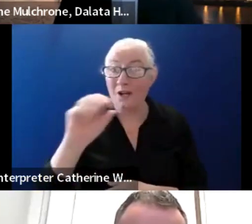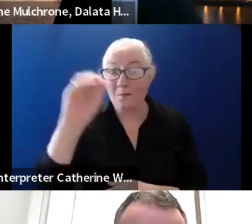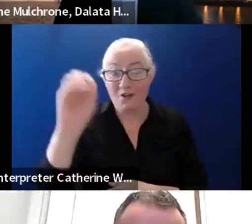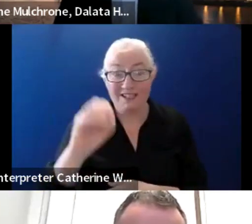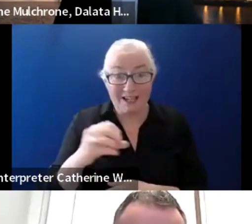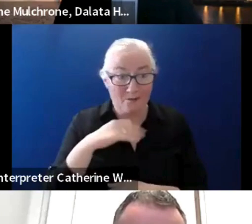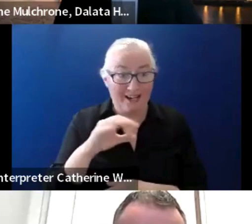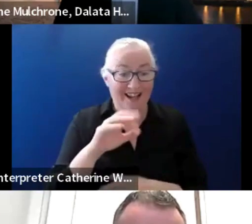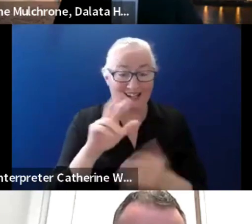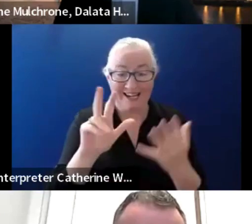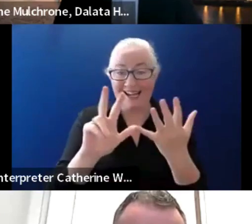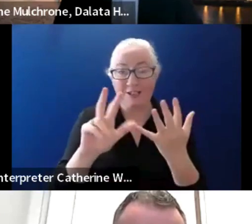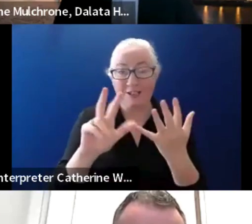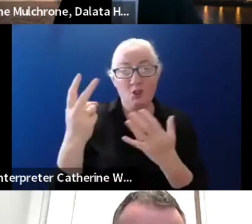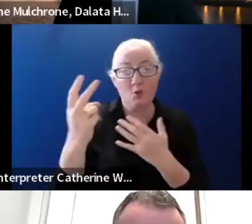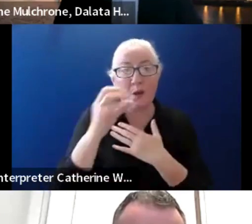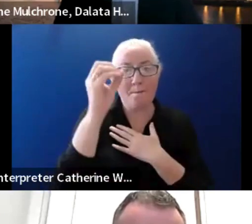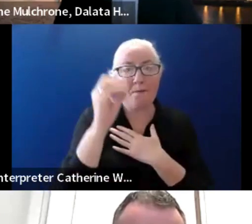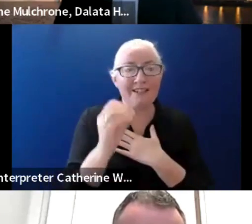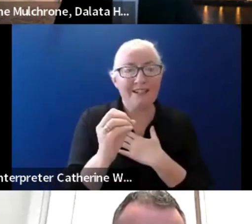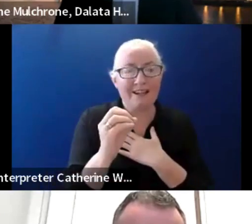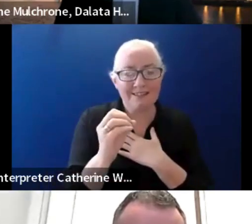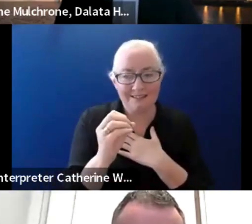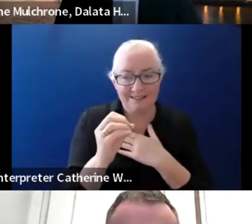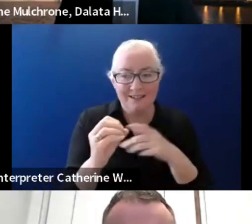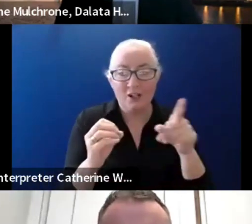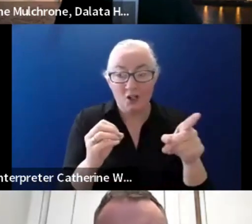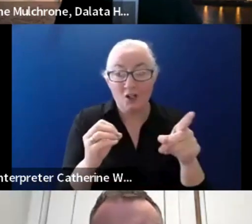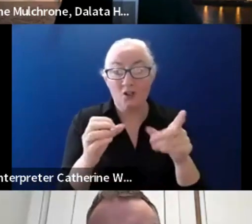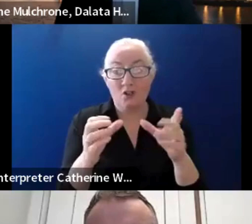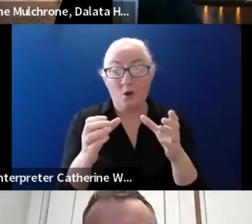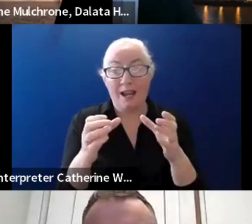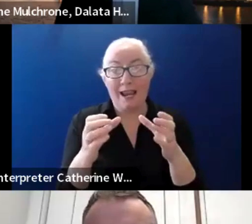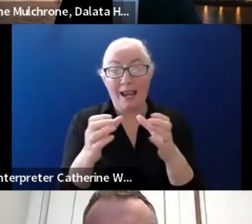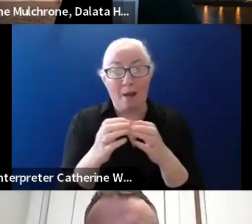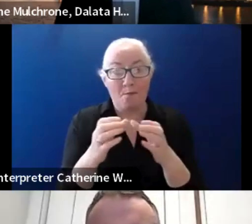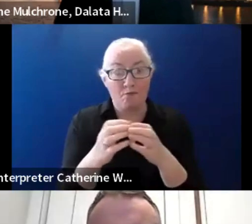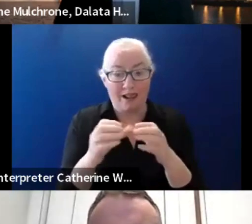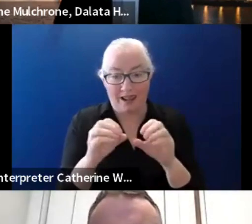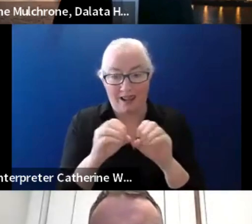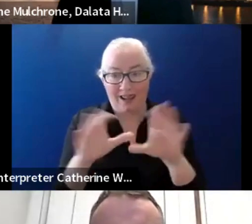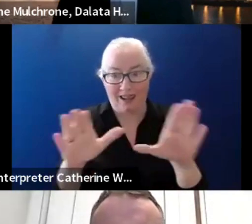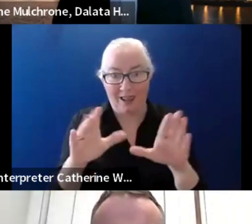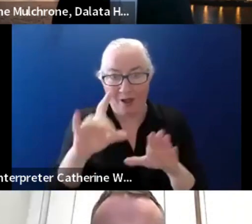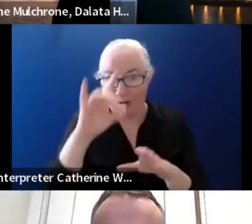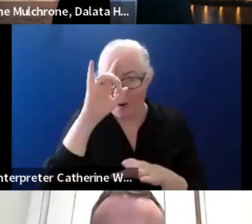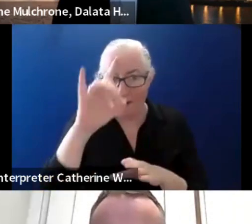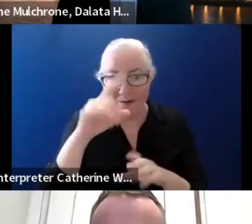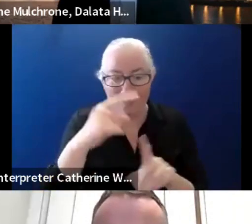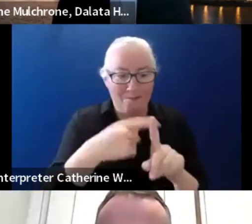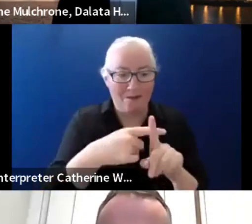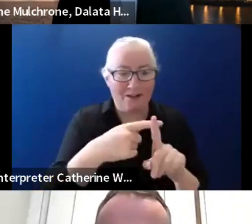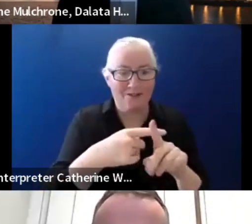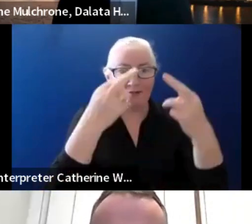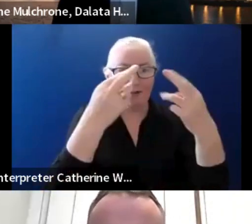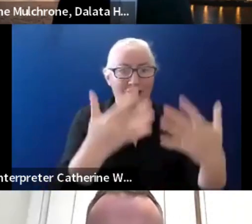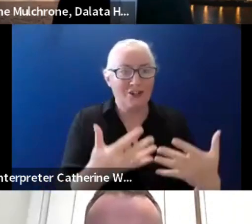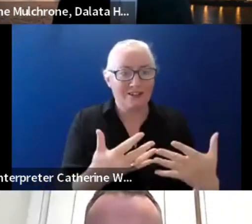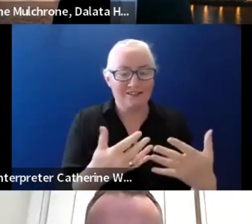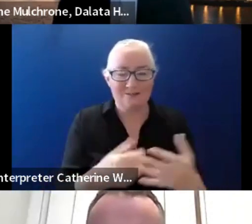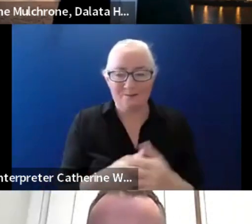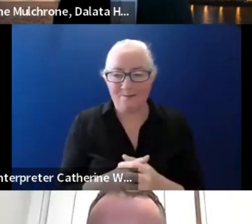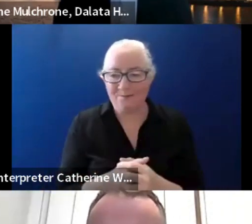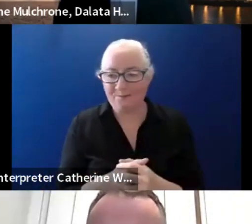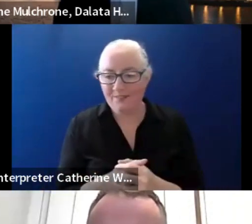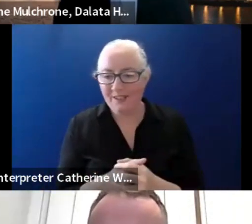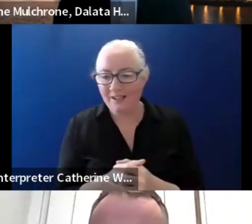got 82%. The results should be out, I'd say, in April, so hopefully that's also going to be a positive result for us all. And I